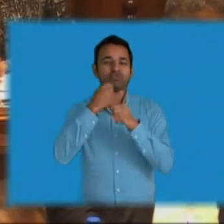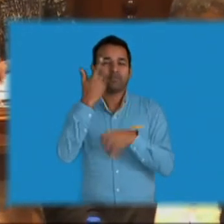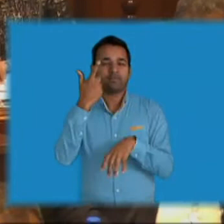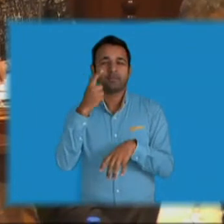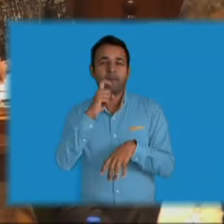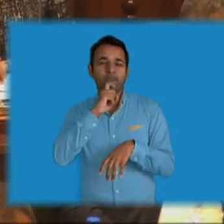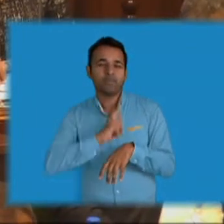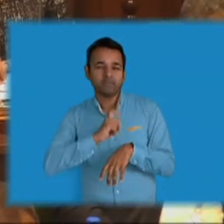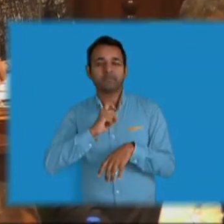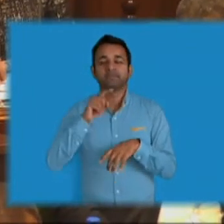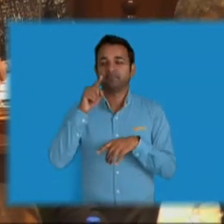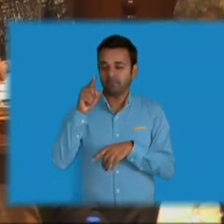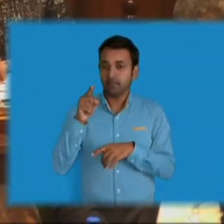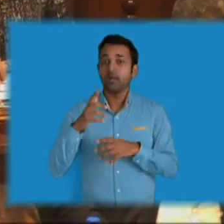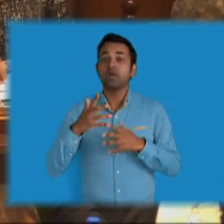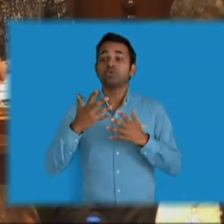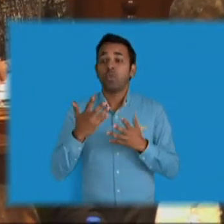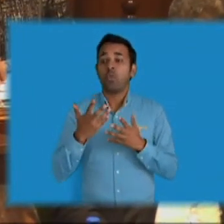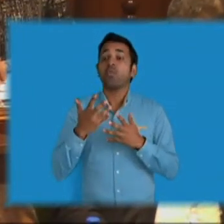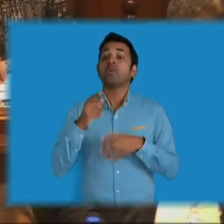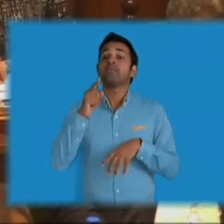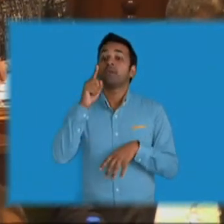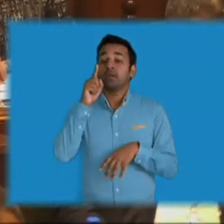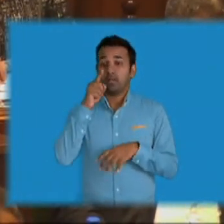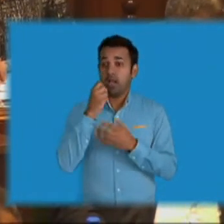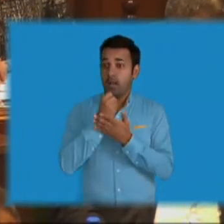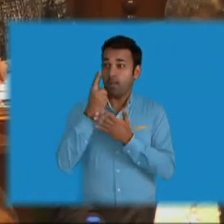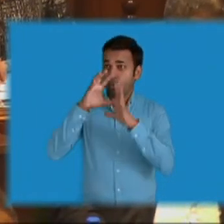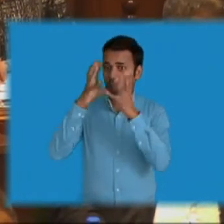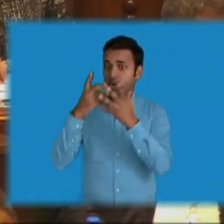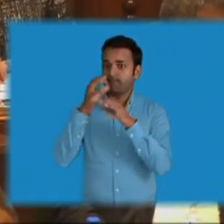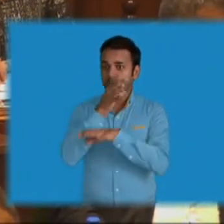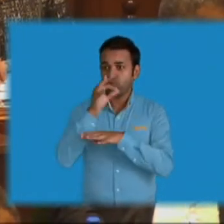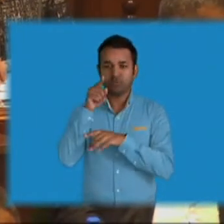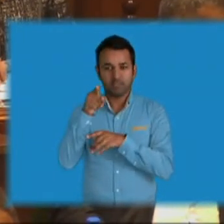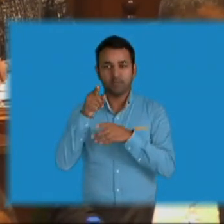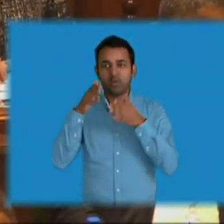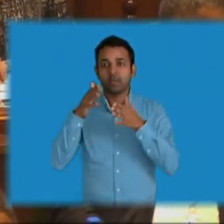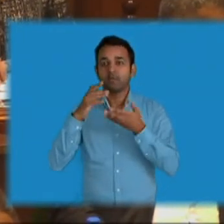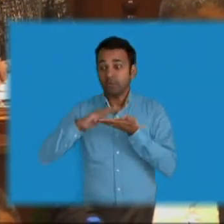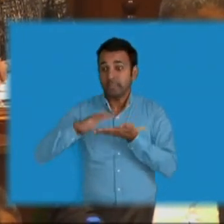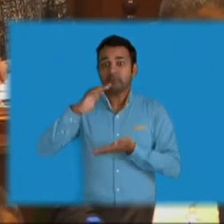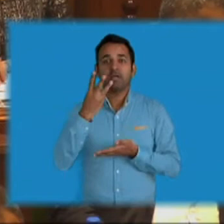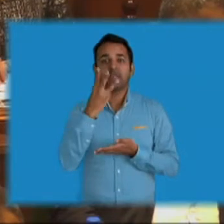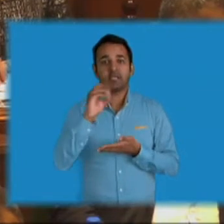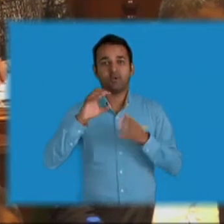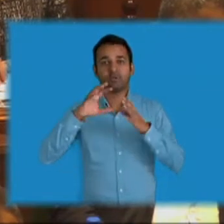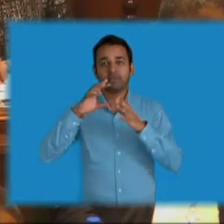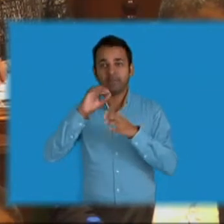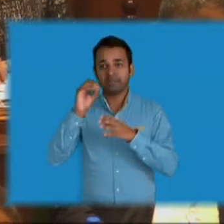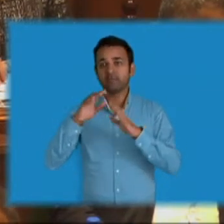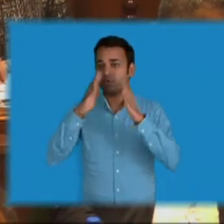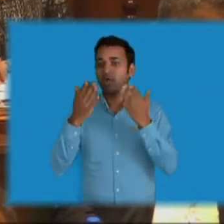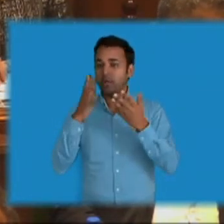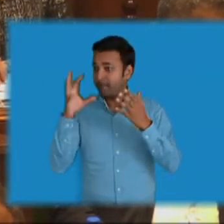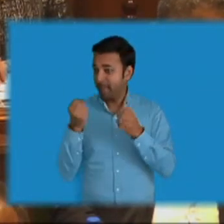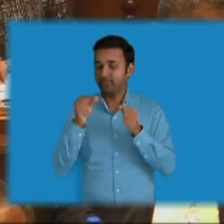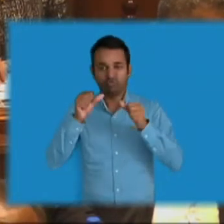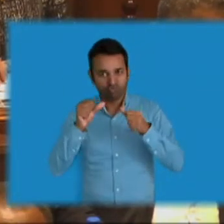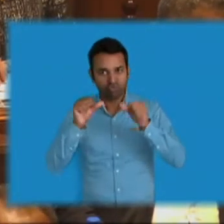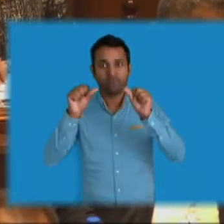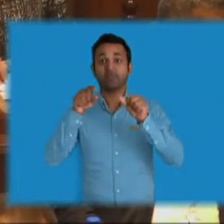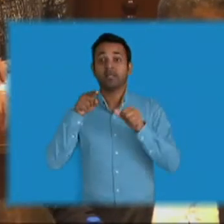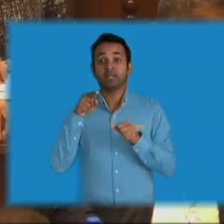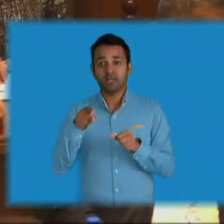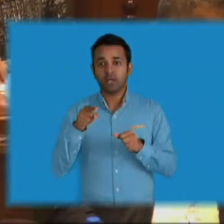stresses the urgent need to increase forest areas by 3% globally to be achieved by